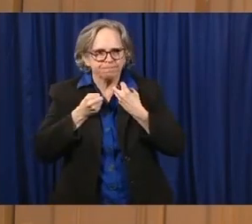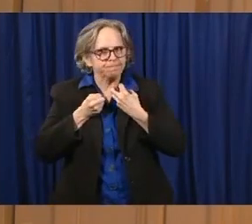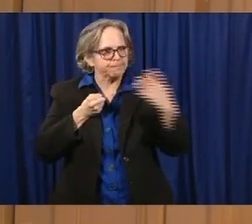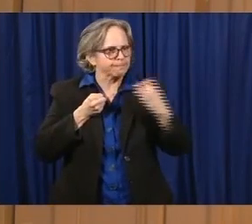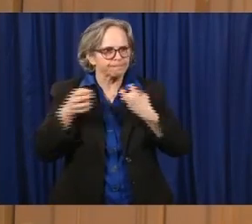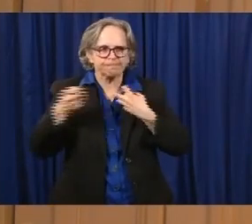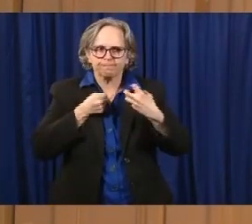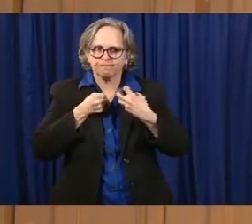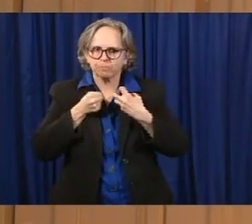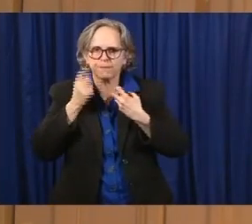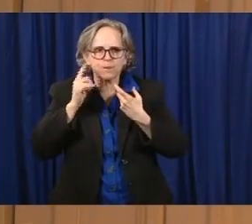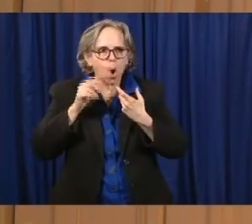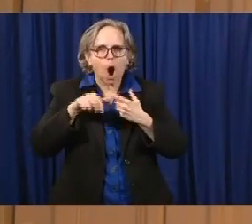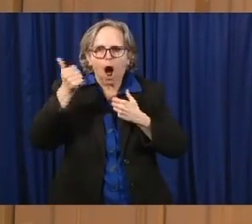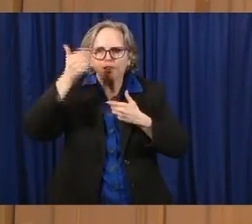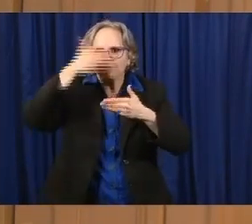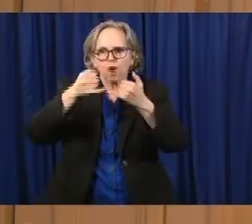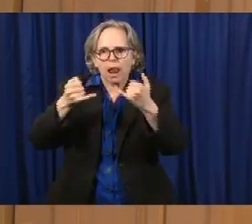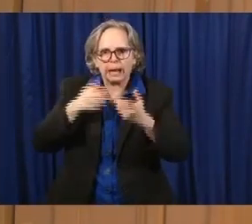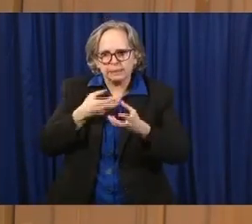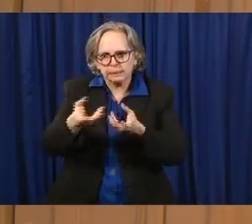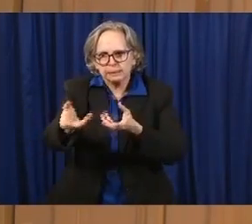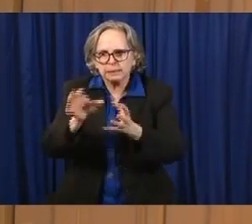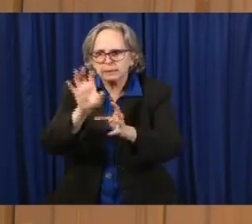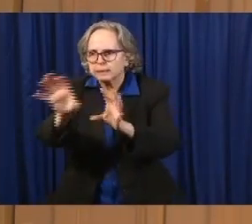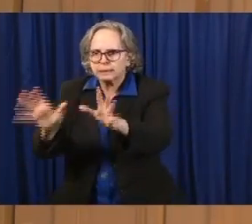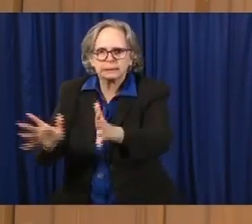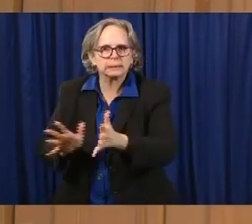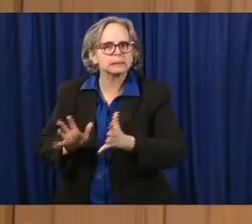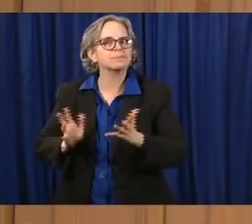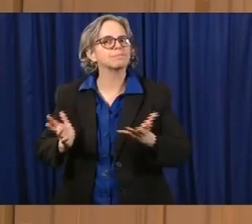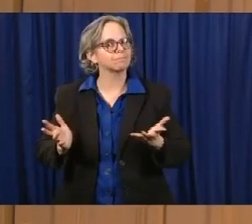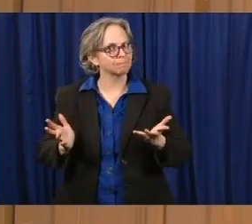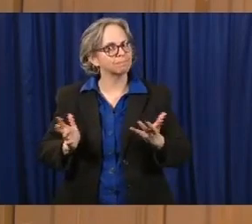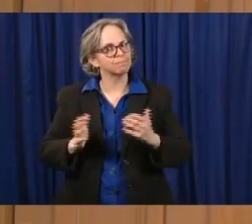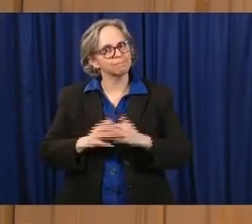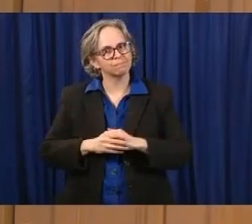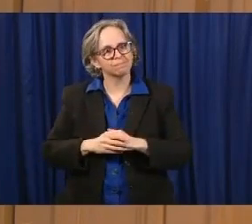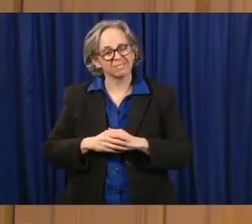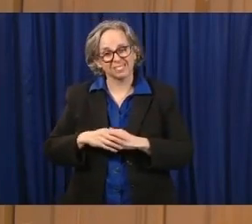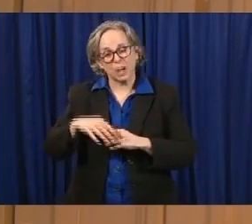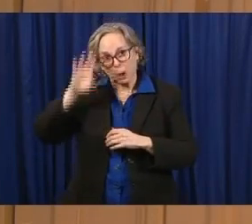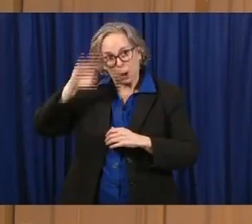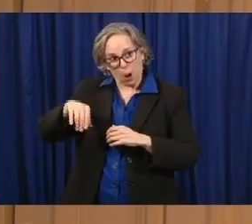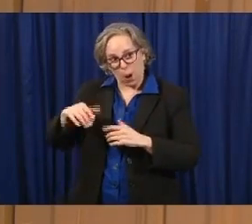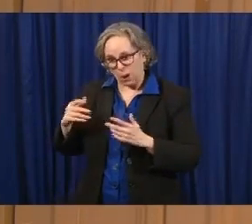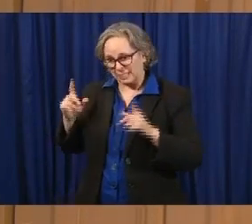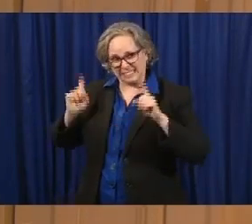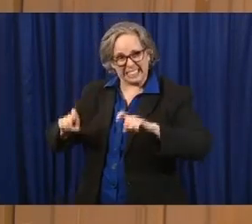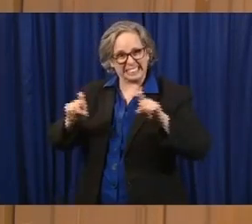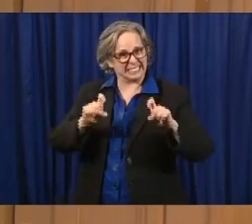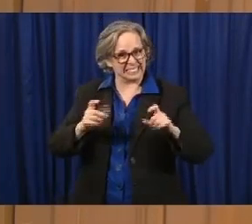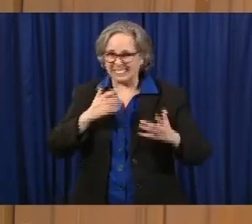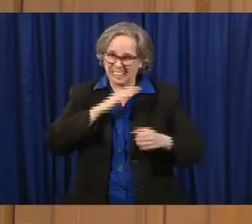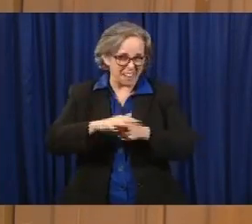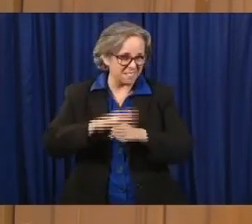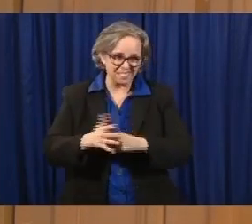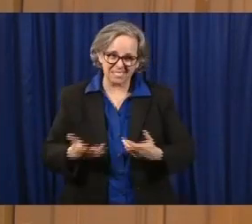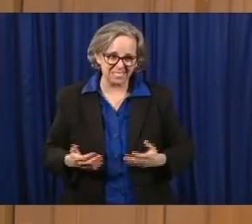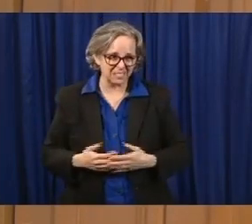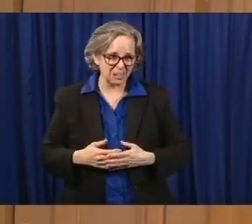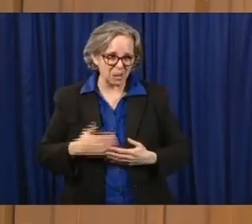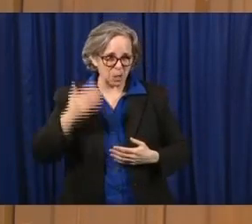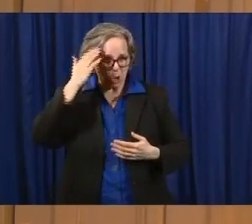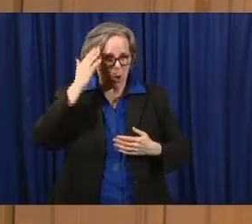lines. We do know that we are still far short of testing. That testing is essential for our ability